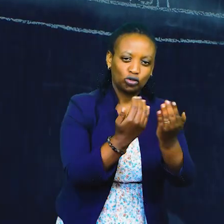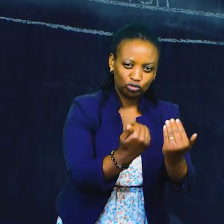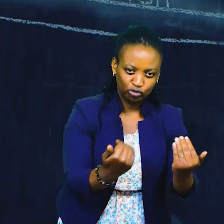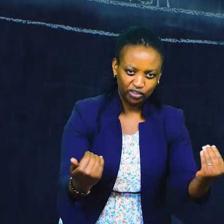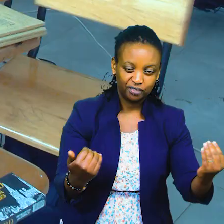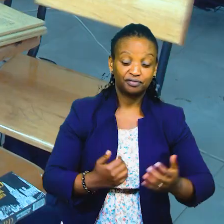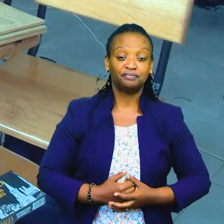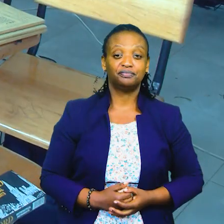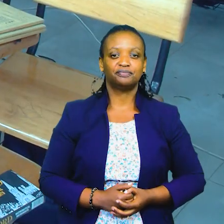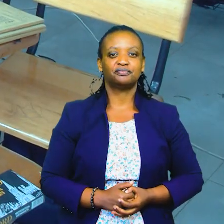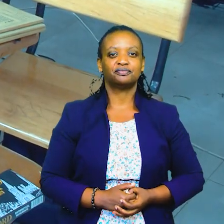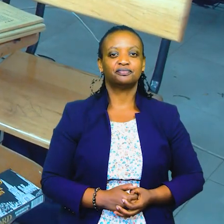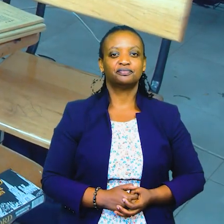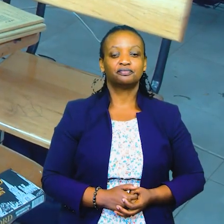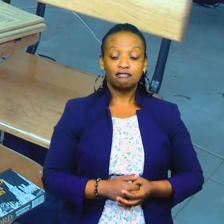Good children.